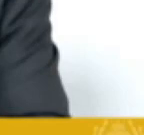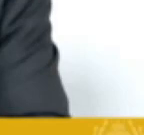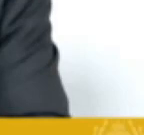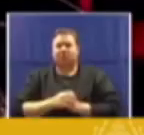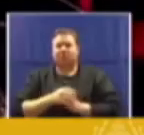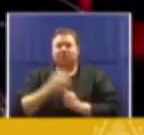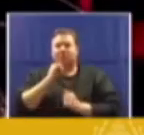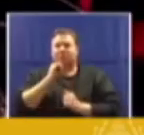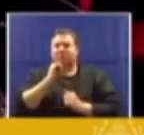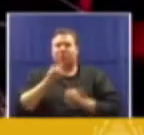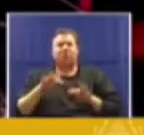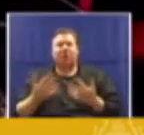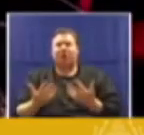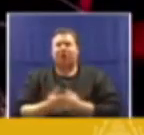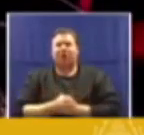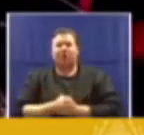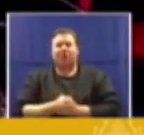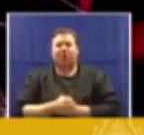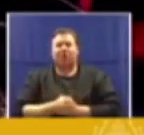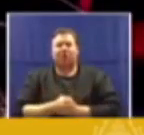2021, after the ANC